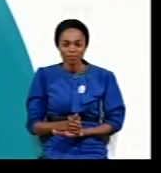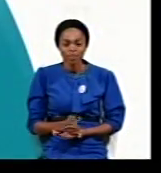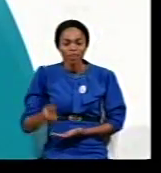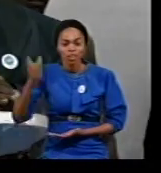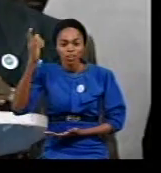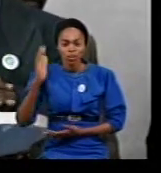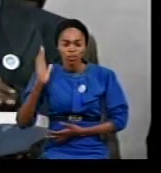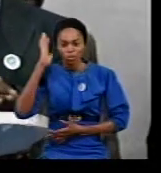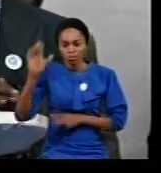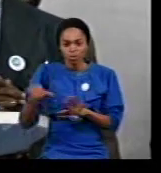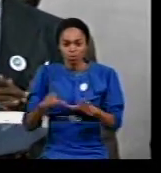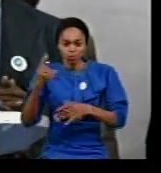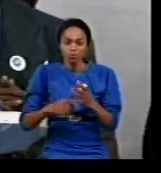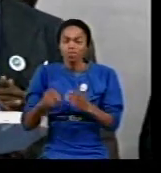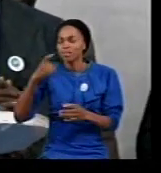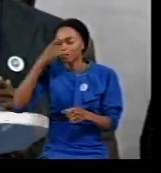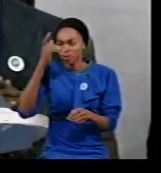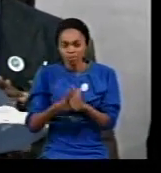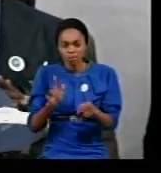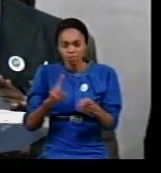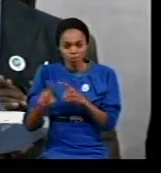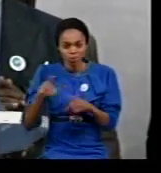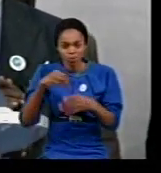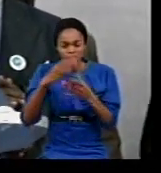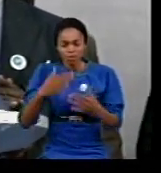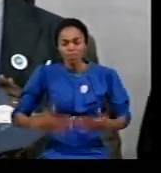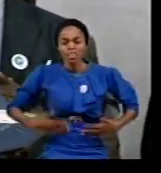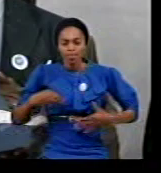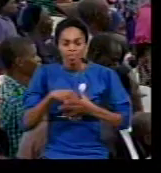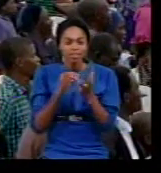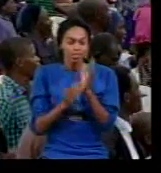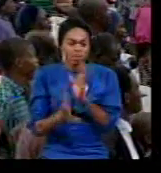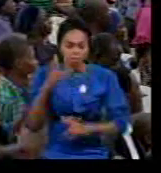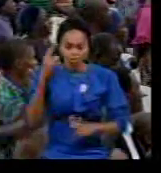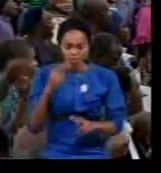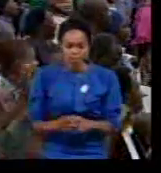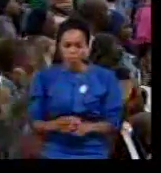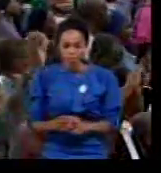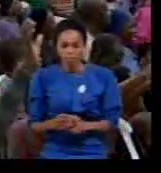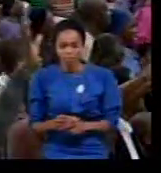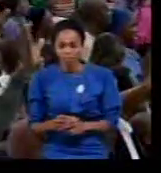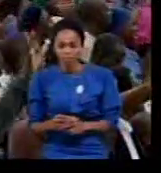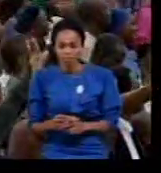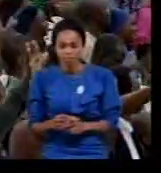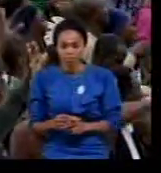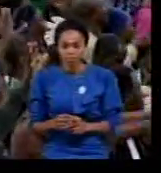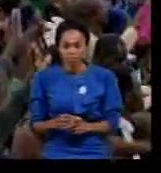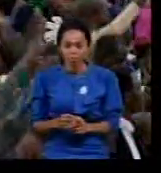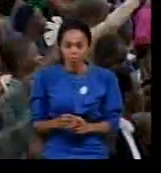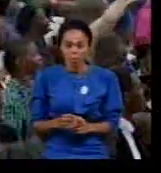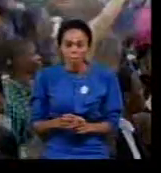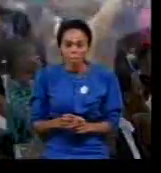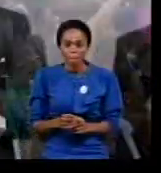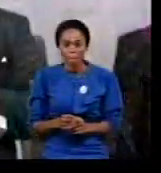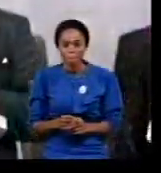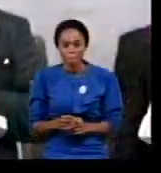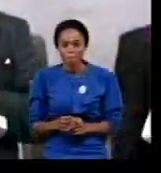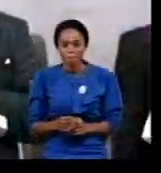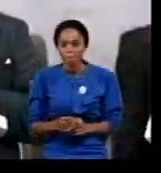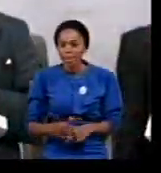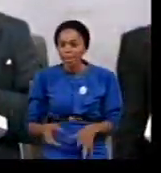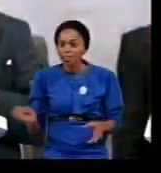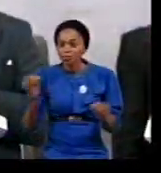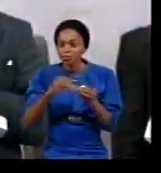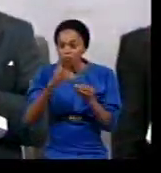it together. We're looking at chapter 6. We're looking at chapter 6 of Judges. And I'm reading from verse 36. From verse